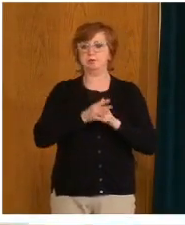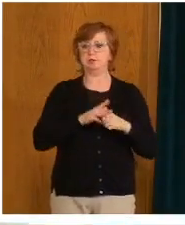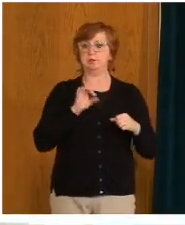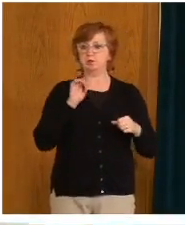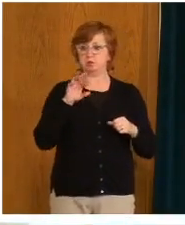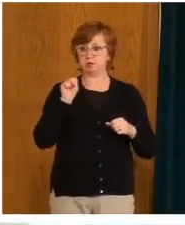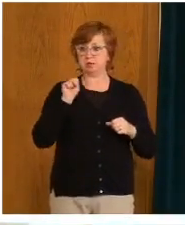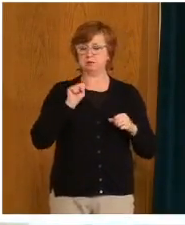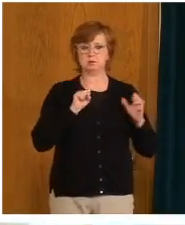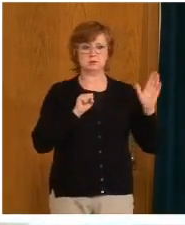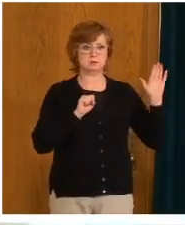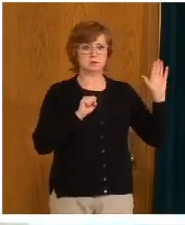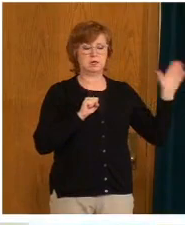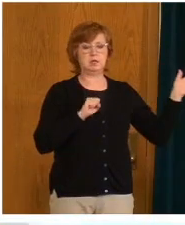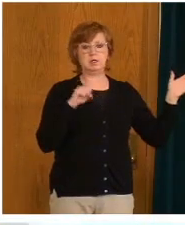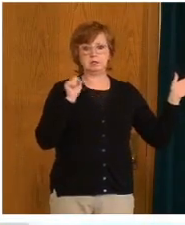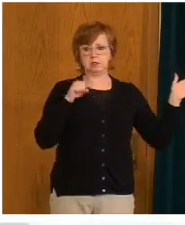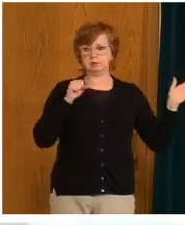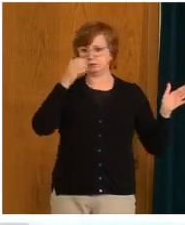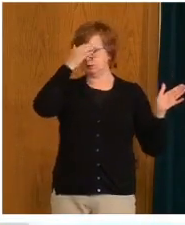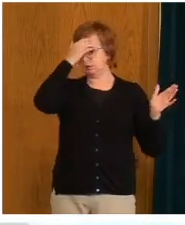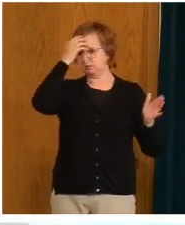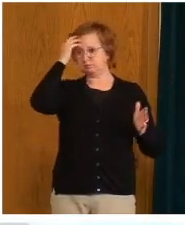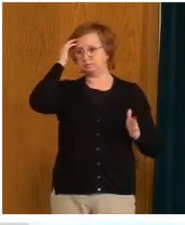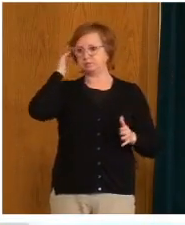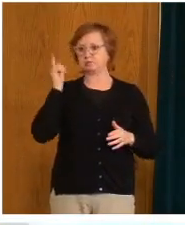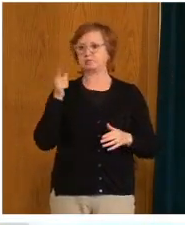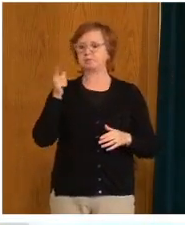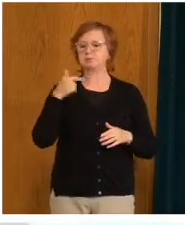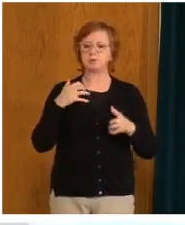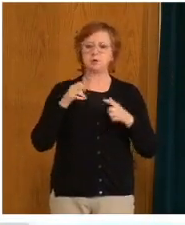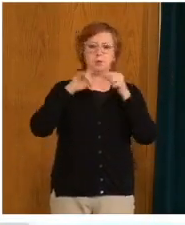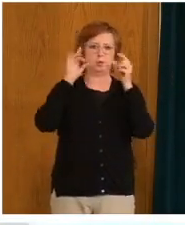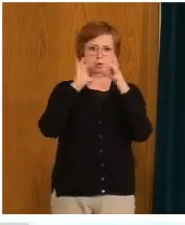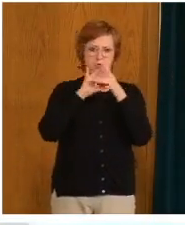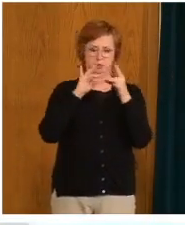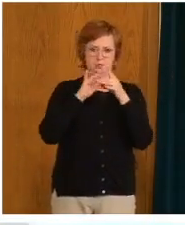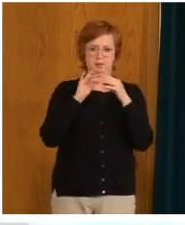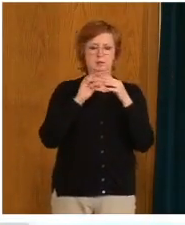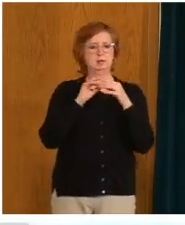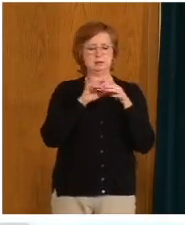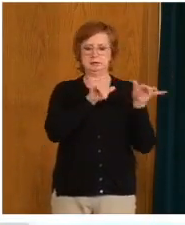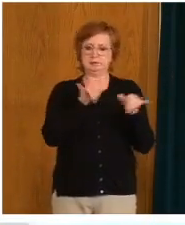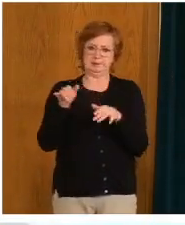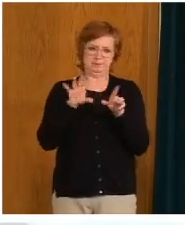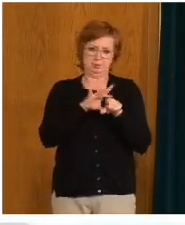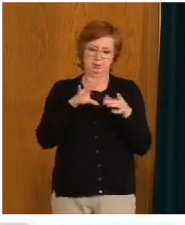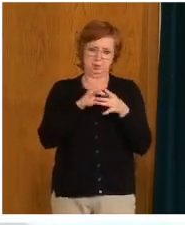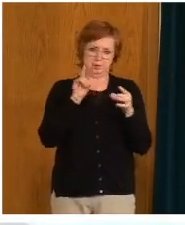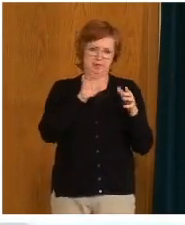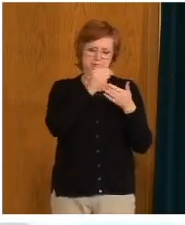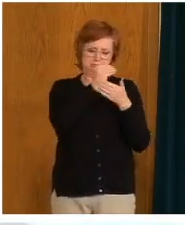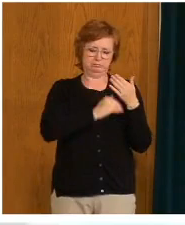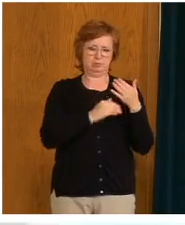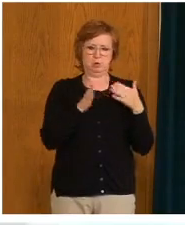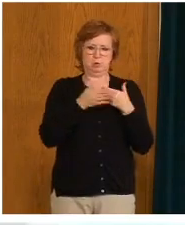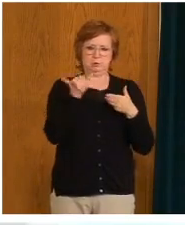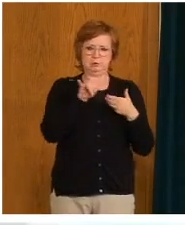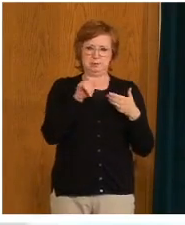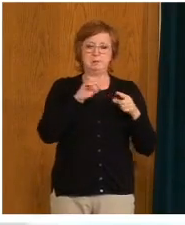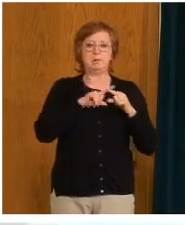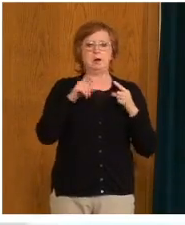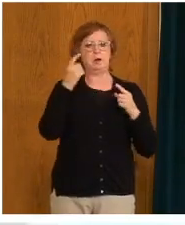Thank you, Premier. So I'll just maybe re-emphasize a few points, Premier, that you made. That